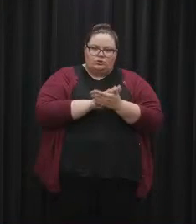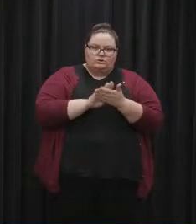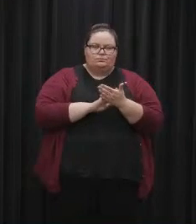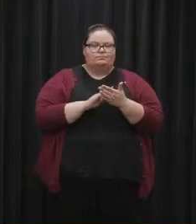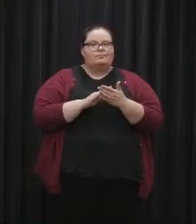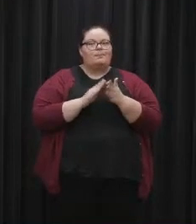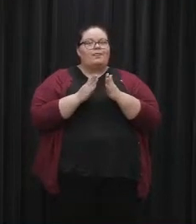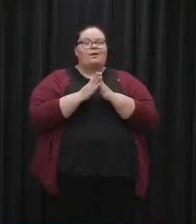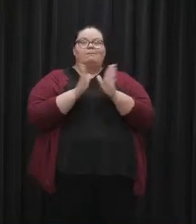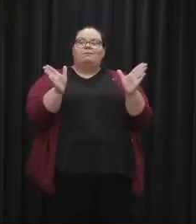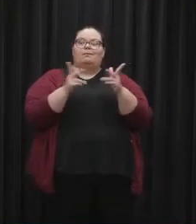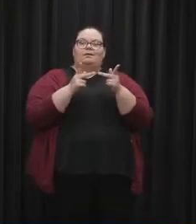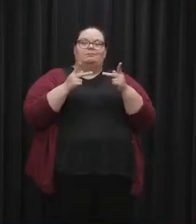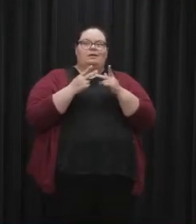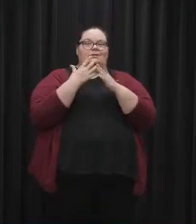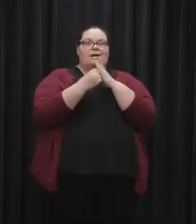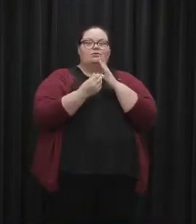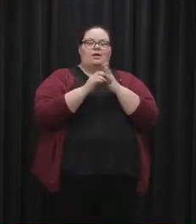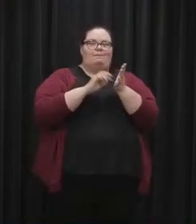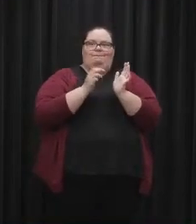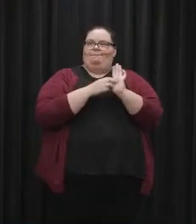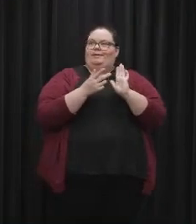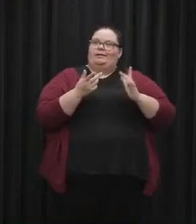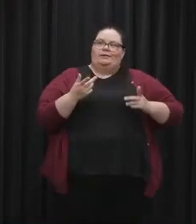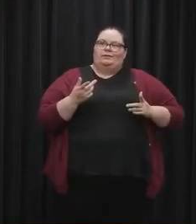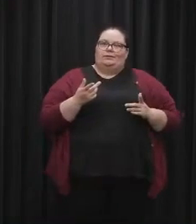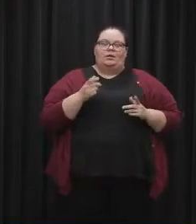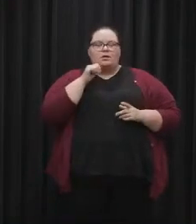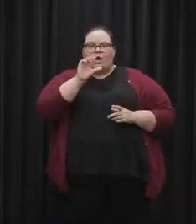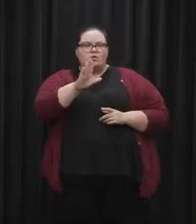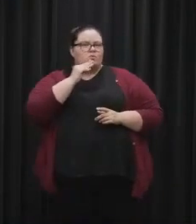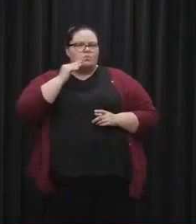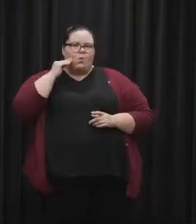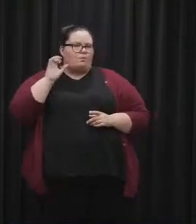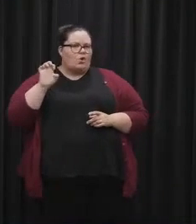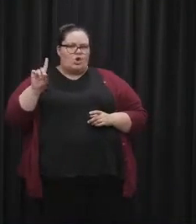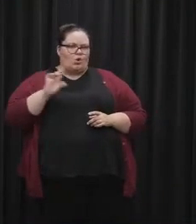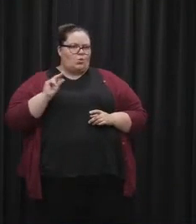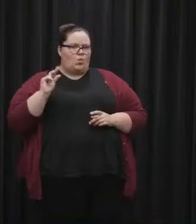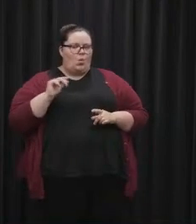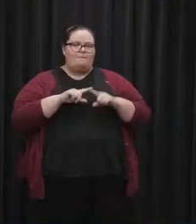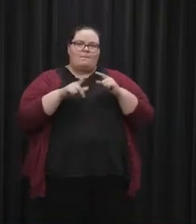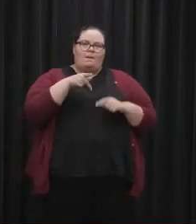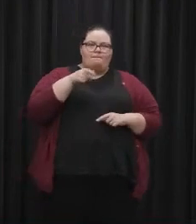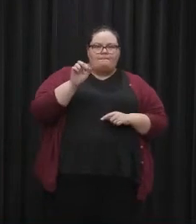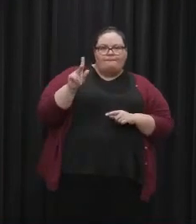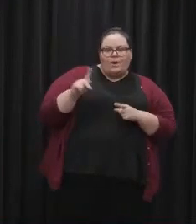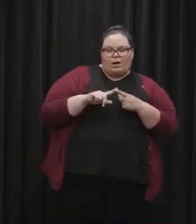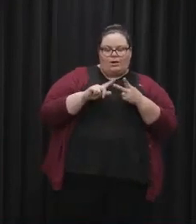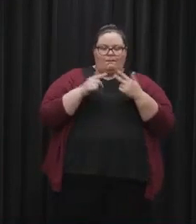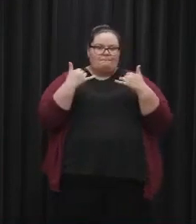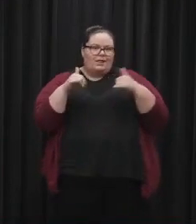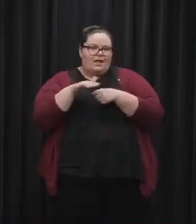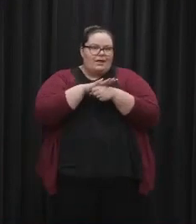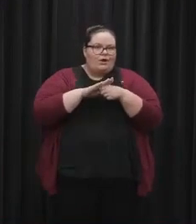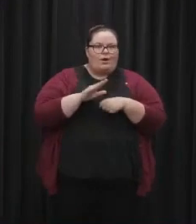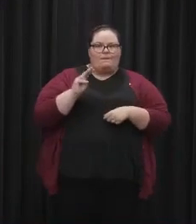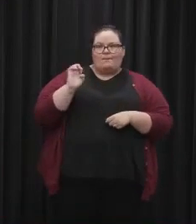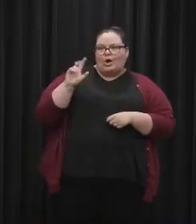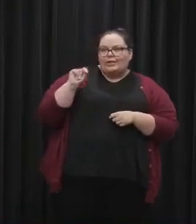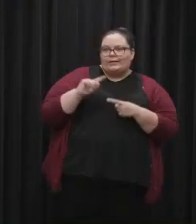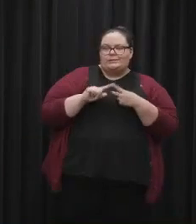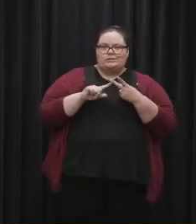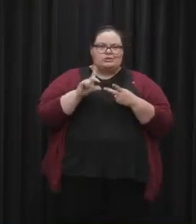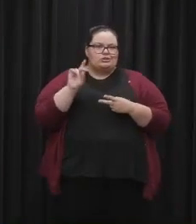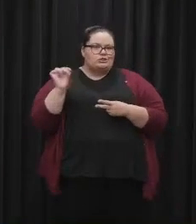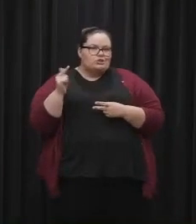may congregate other than the yard of a private single-dwelling residence. This includes parks, playgrounds, markets, dog parks,